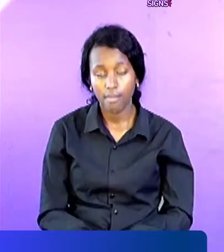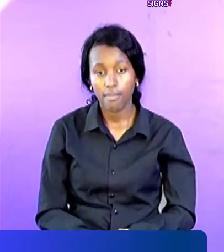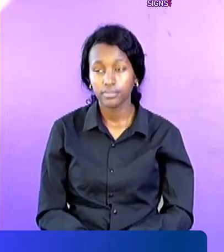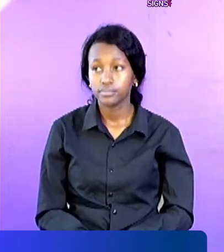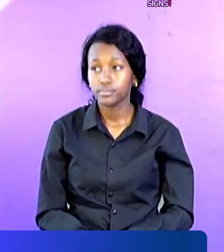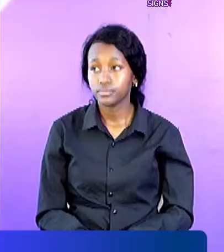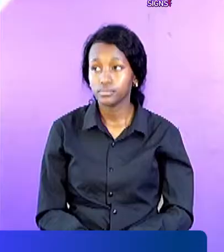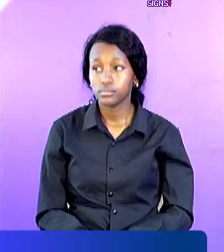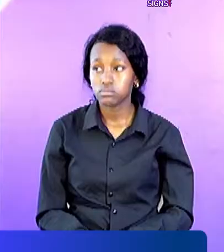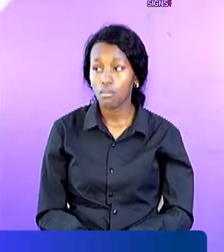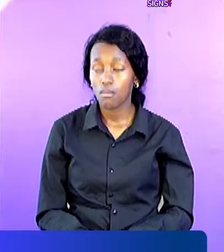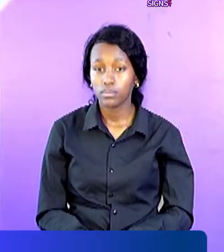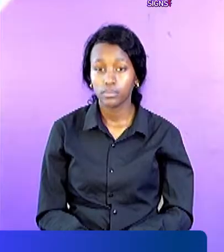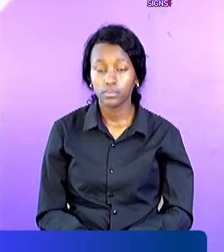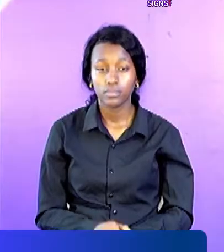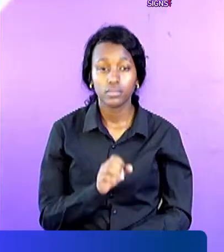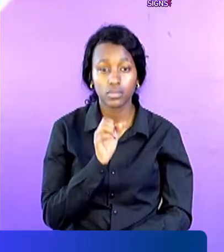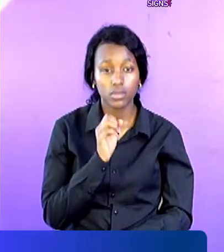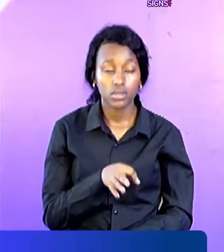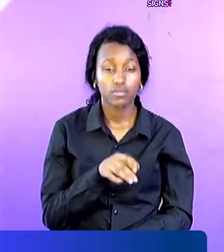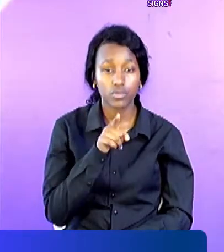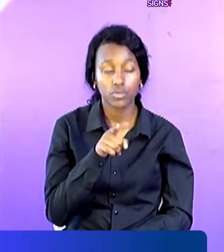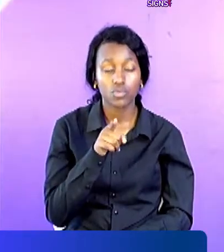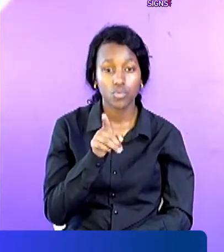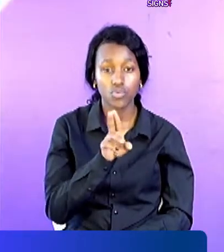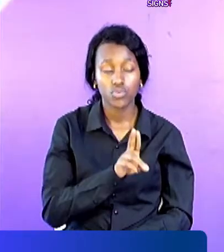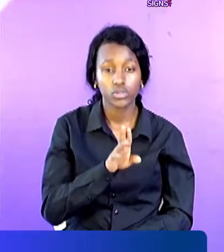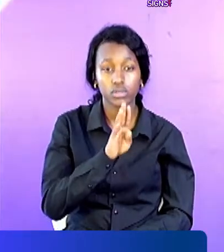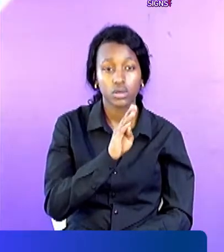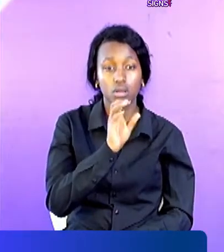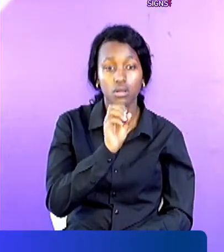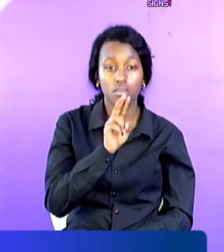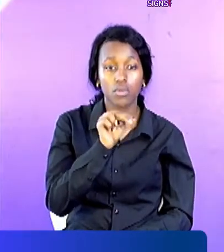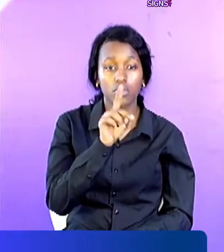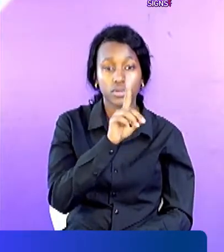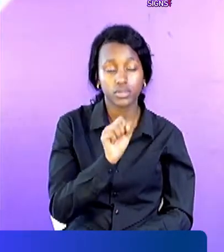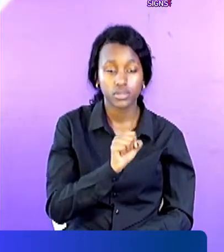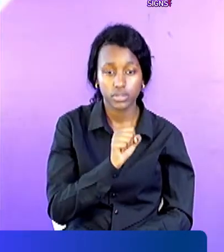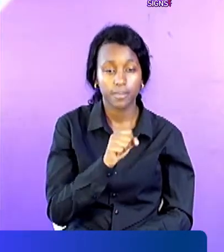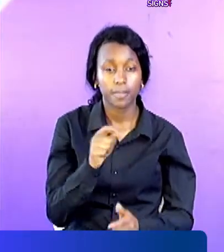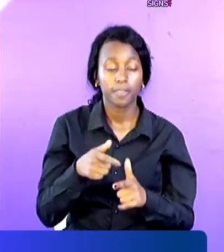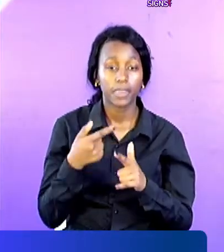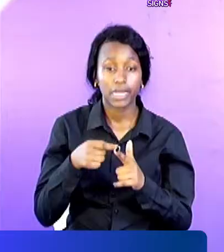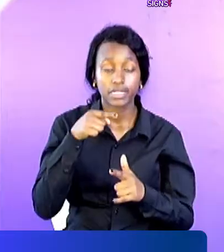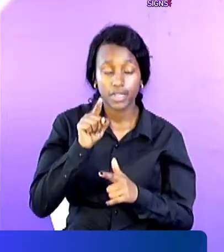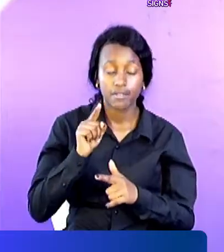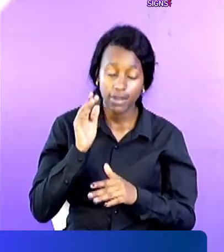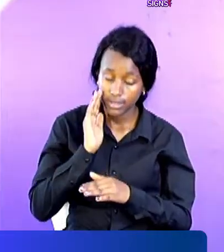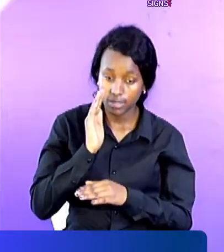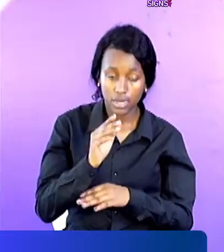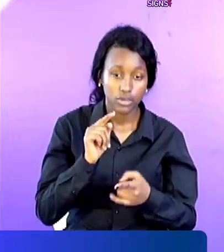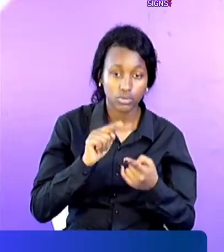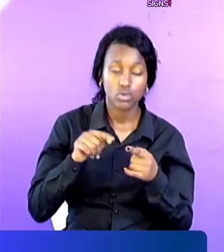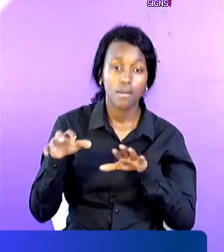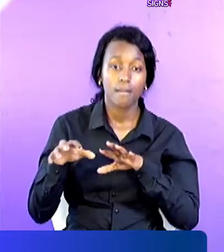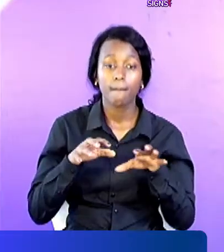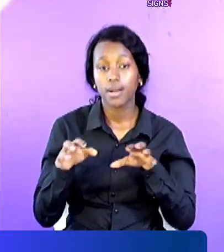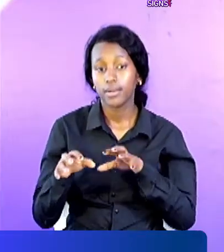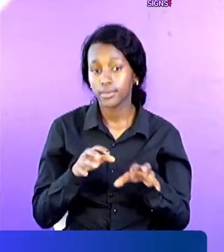With bonds, again, there is the issue of you going direct to the market. So what we were discussing is we going direct to the market, and